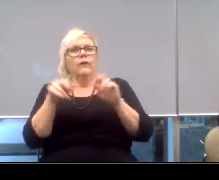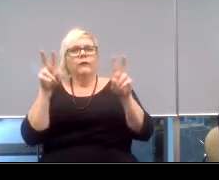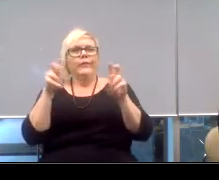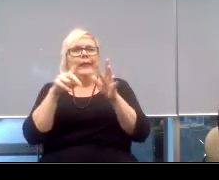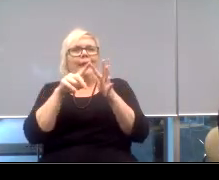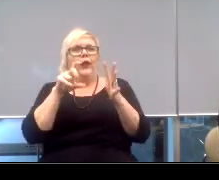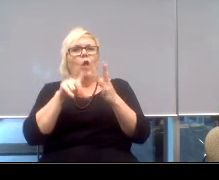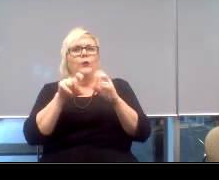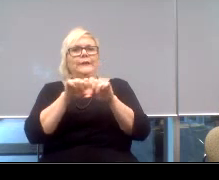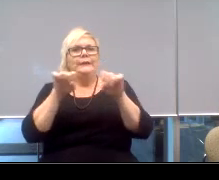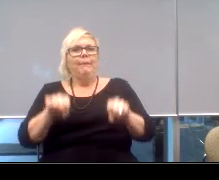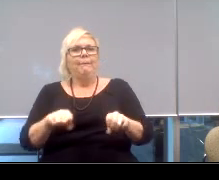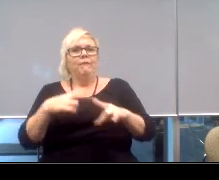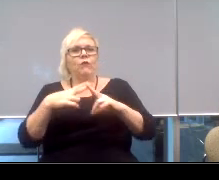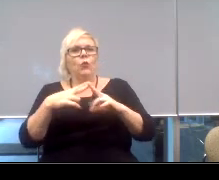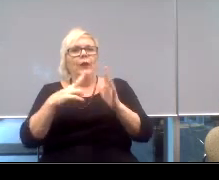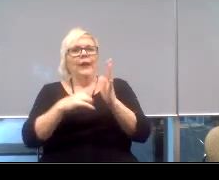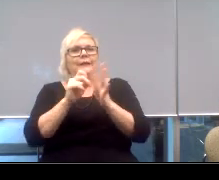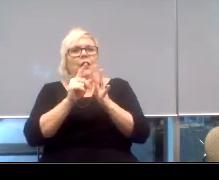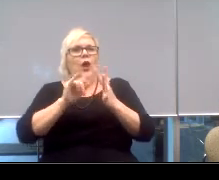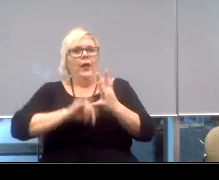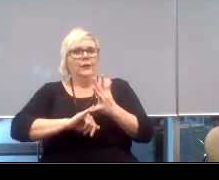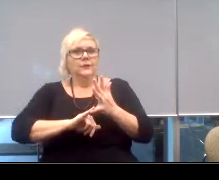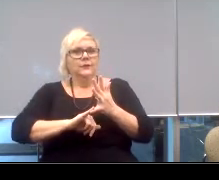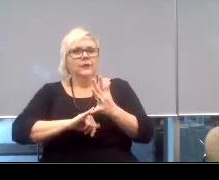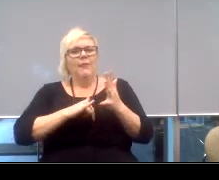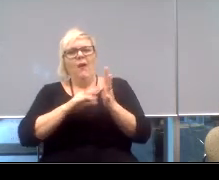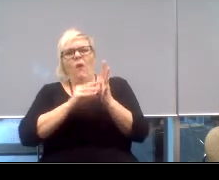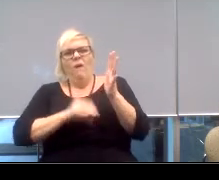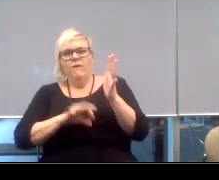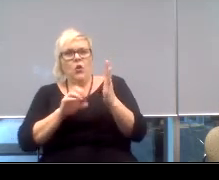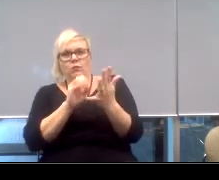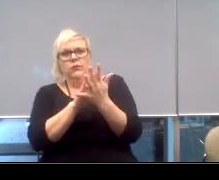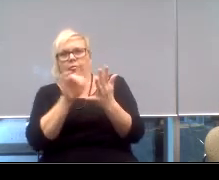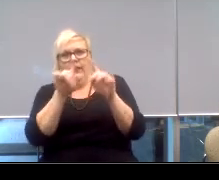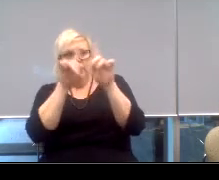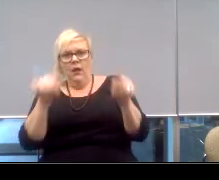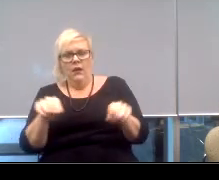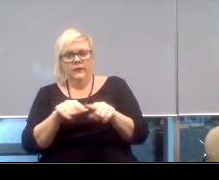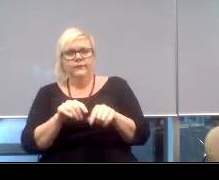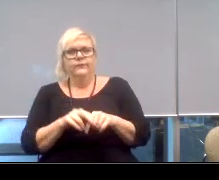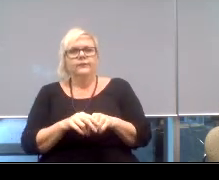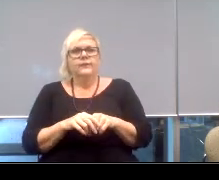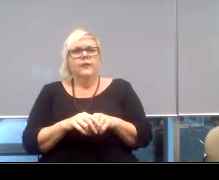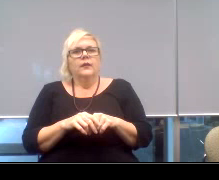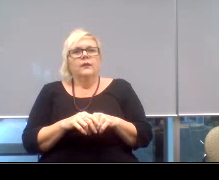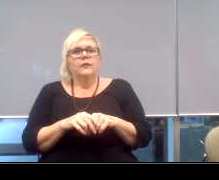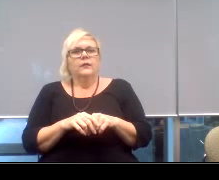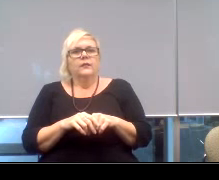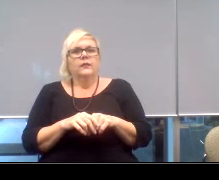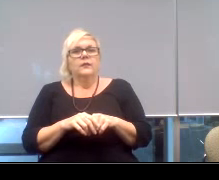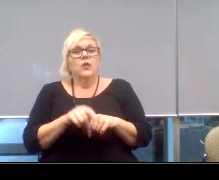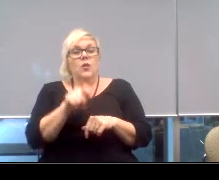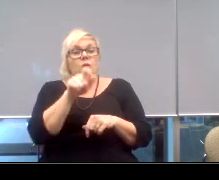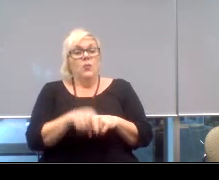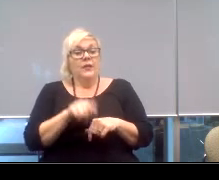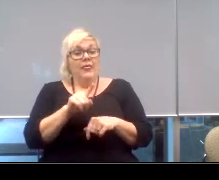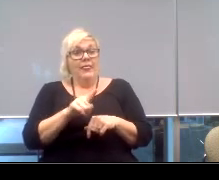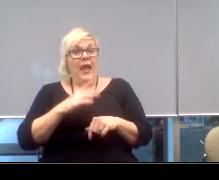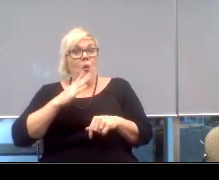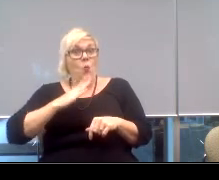of the NDIS, but I've left it out for today's presentation. Participants' demand should drive supply of